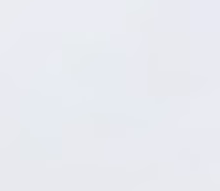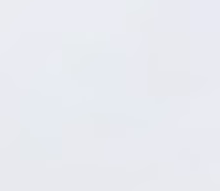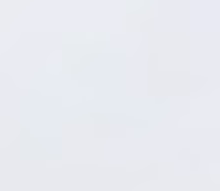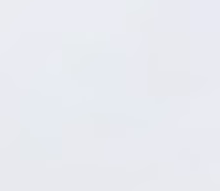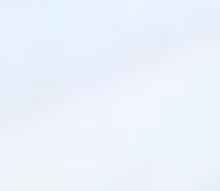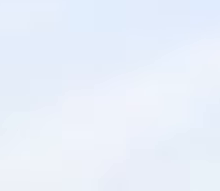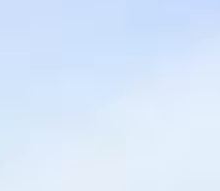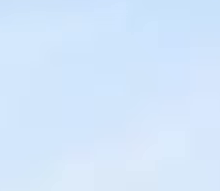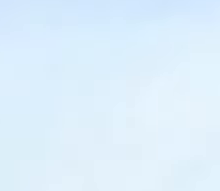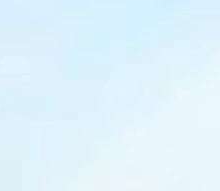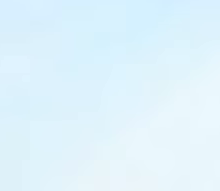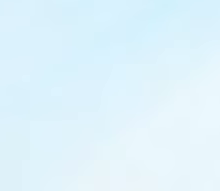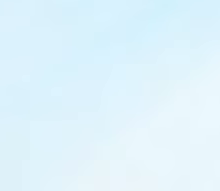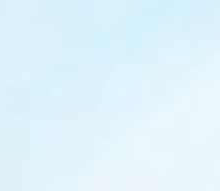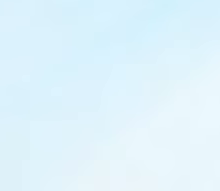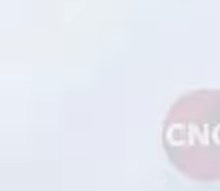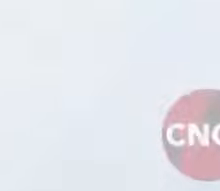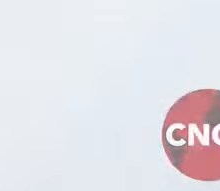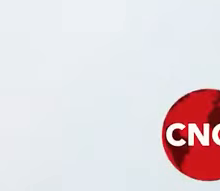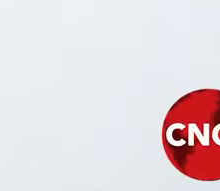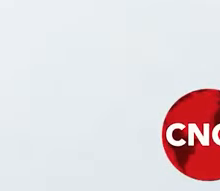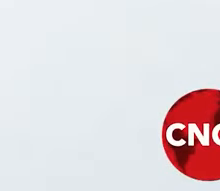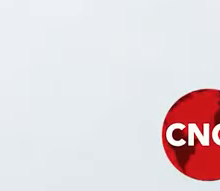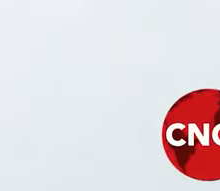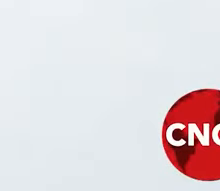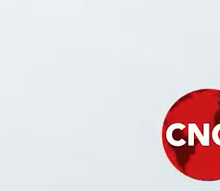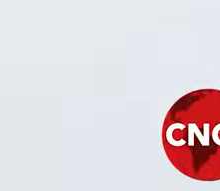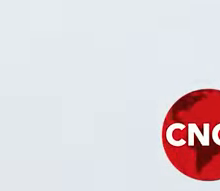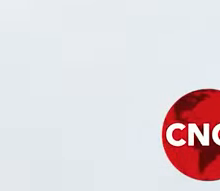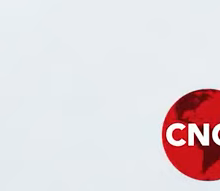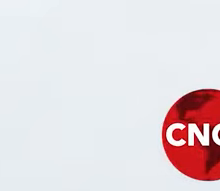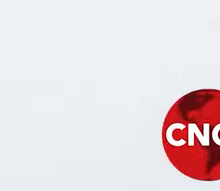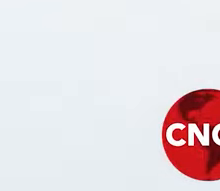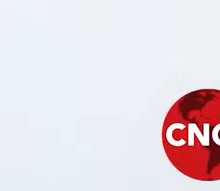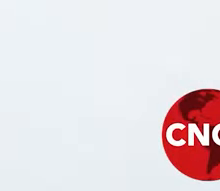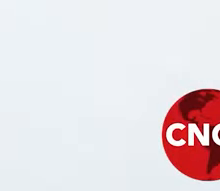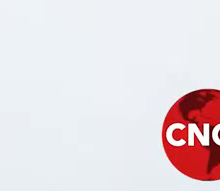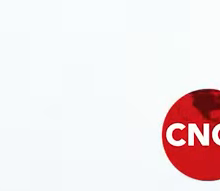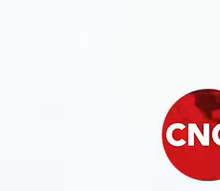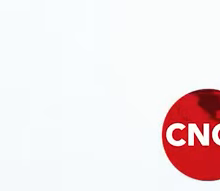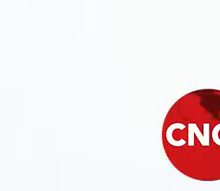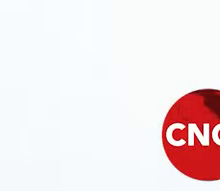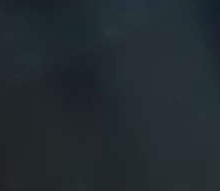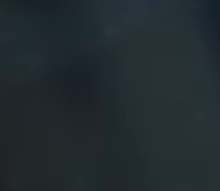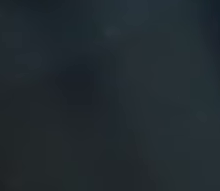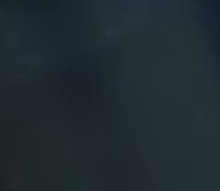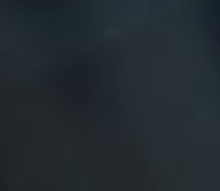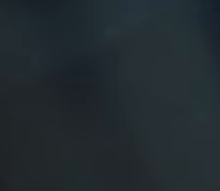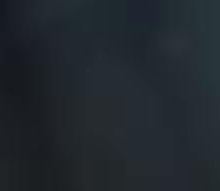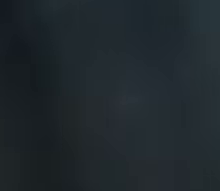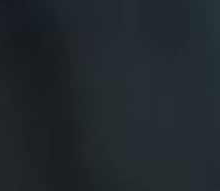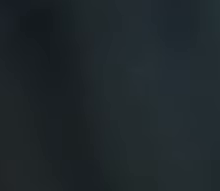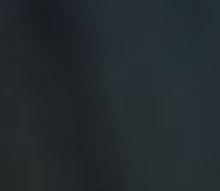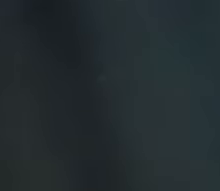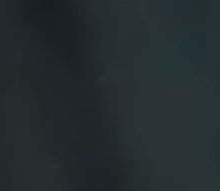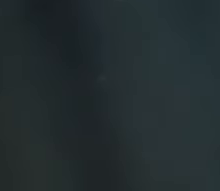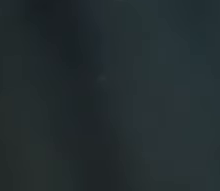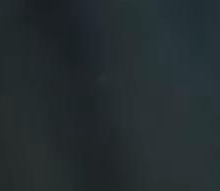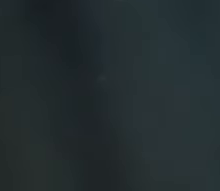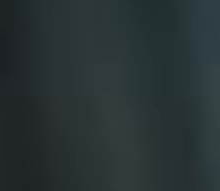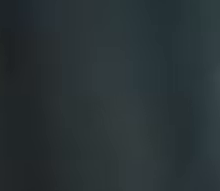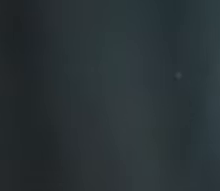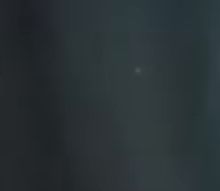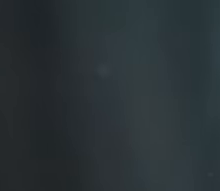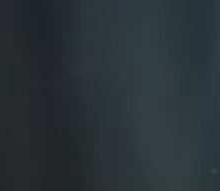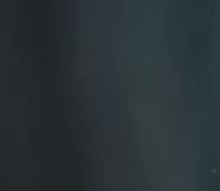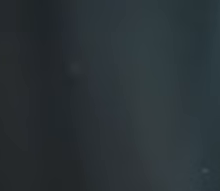Volleyball filmmakers, producers, content creators,